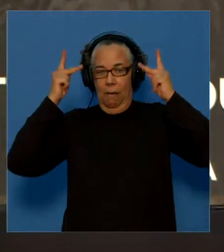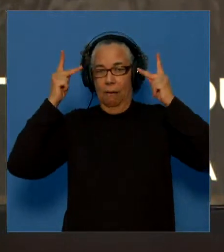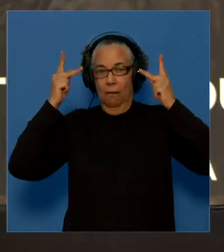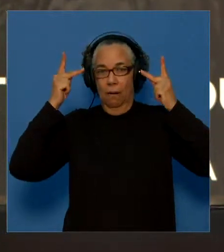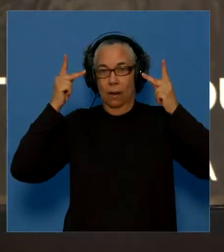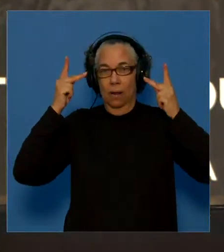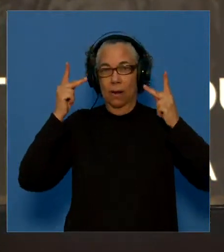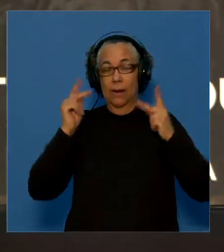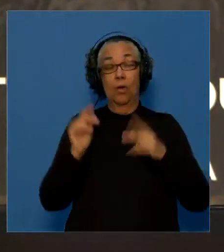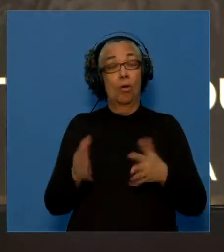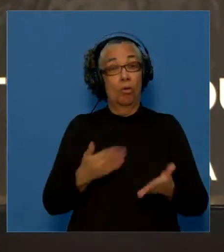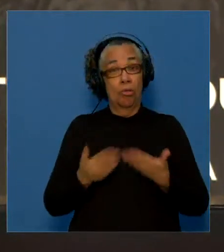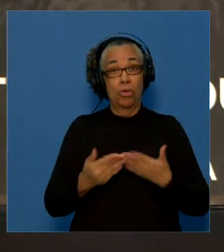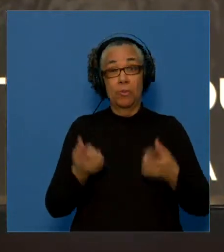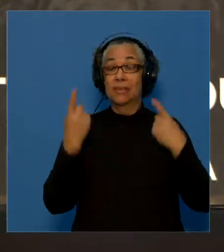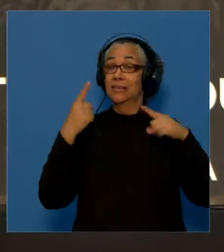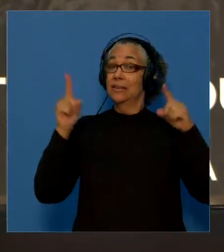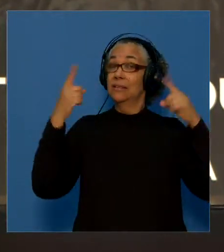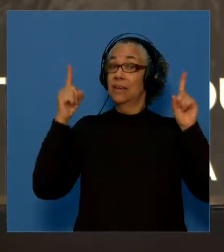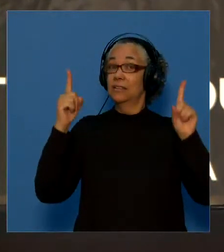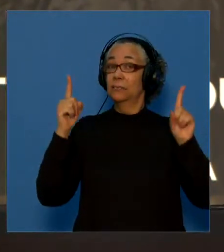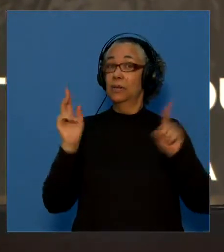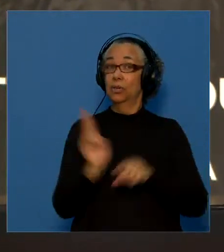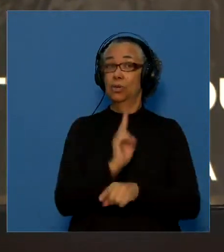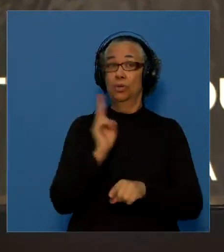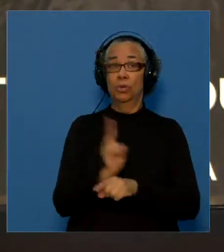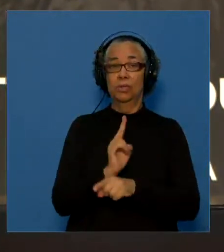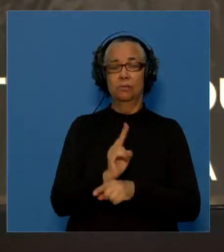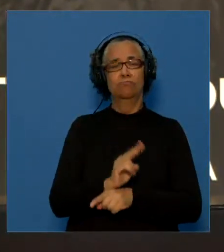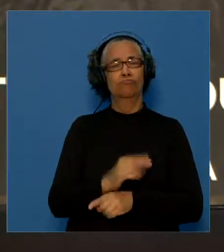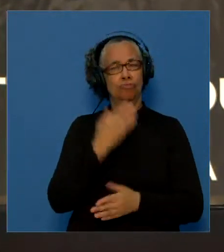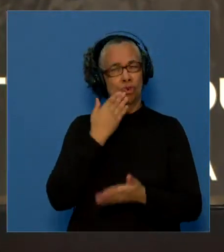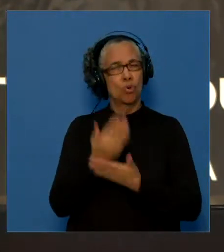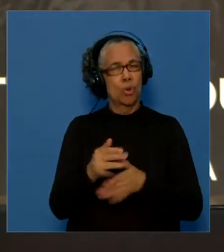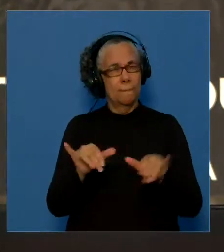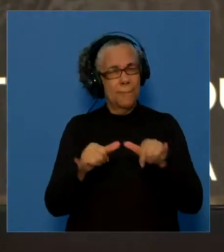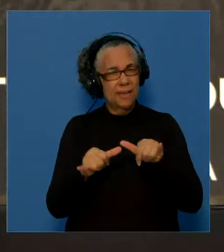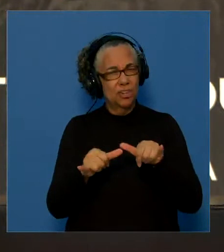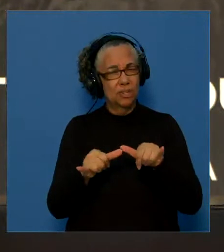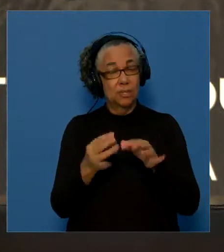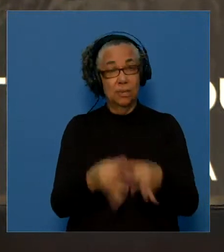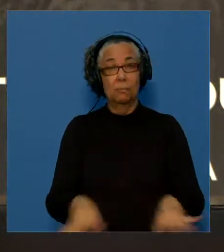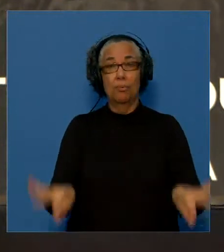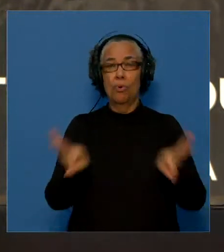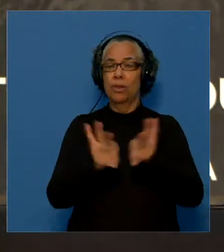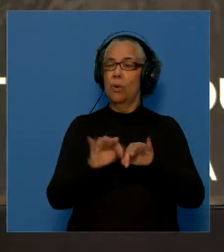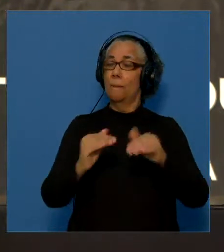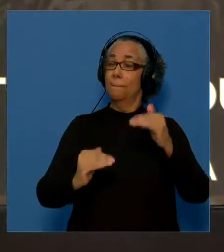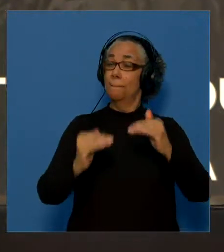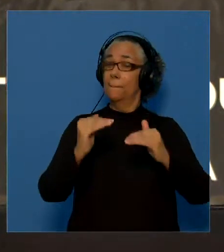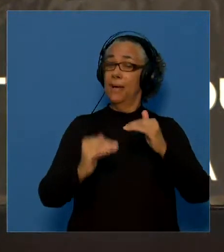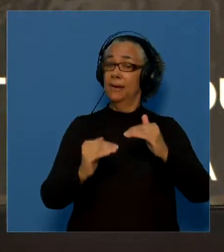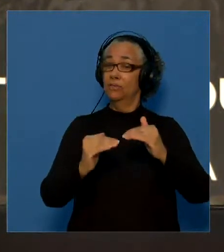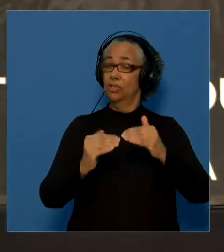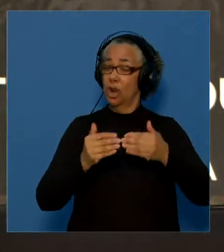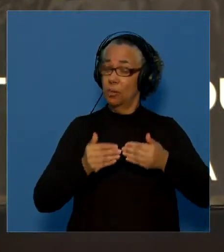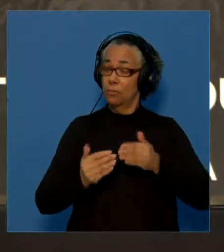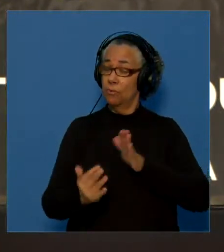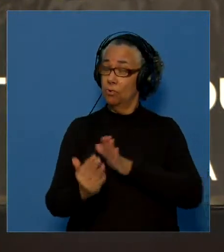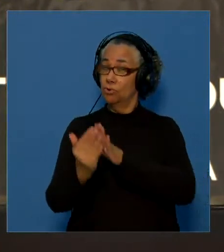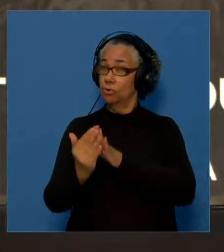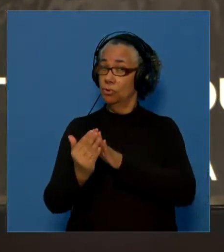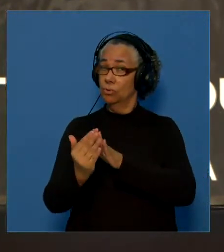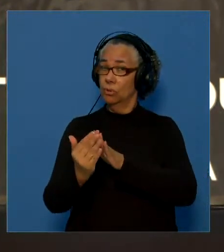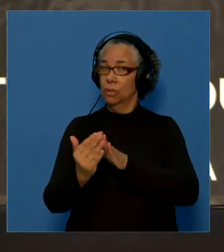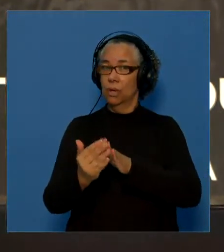been successful by implementing proactive measures, it is important that we remain balanced in our approach and our responses are